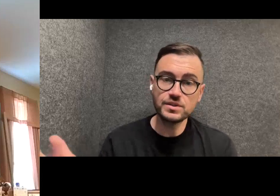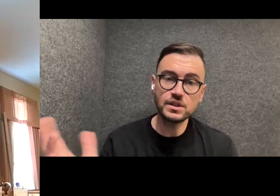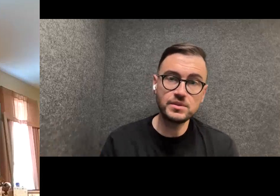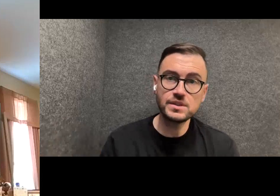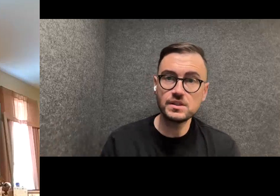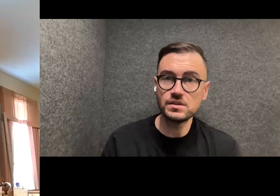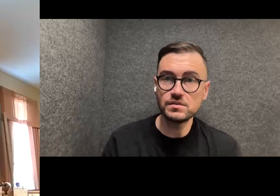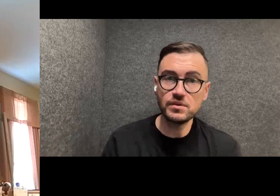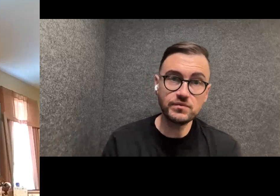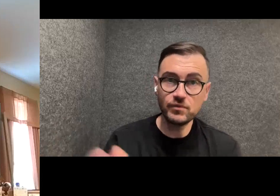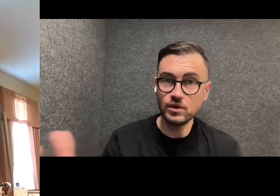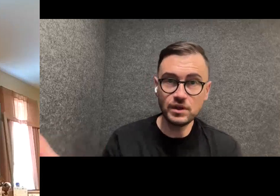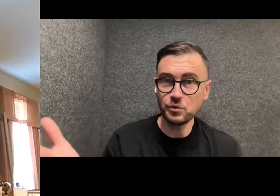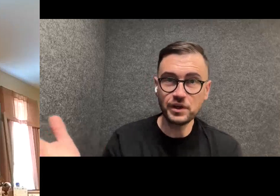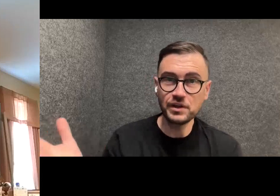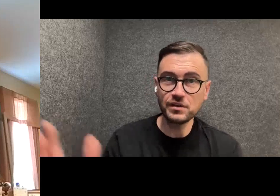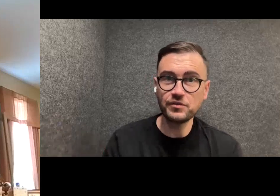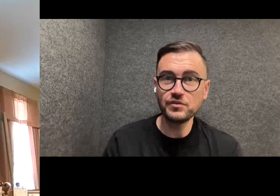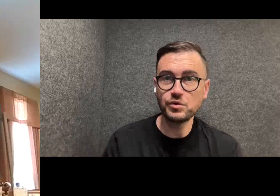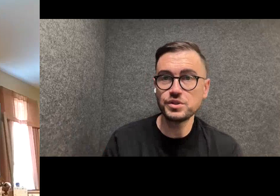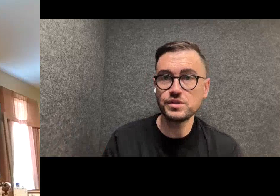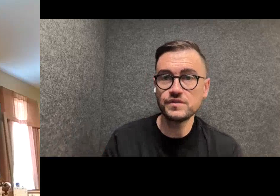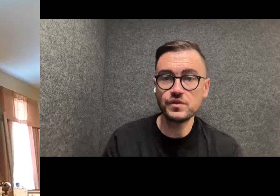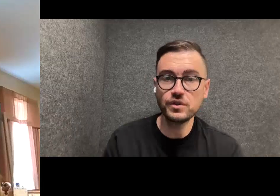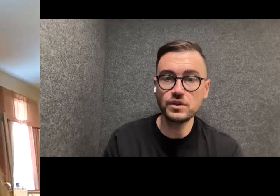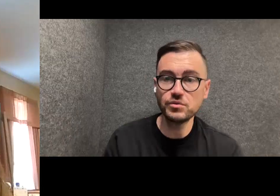We'll circulate those documents. Let us, everyone out